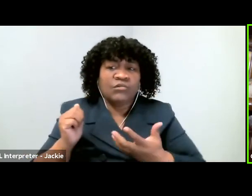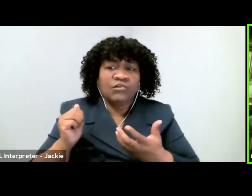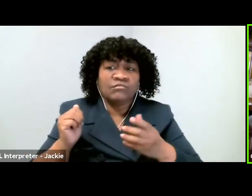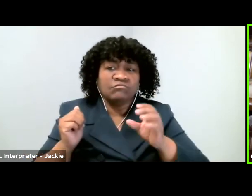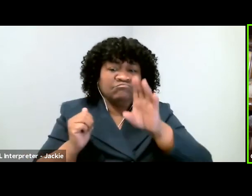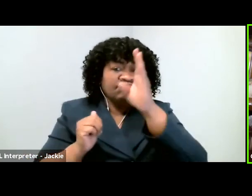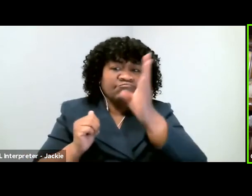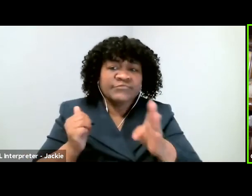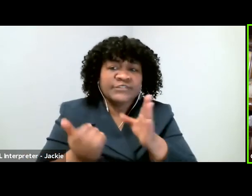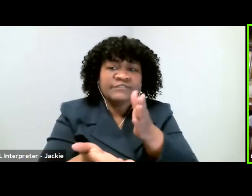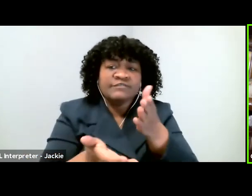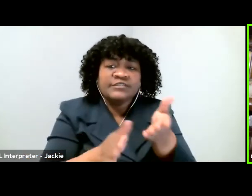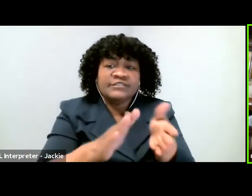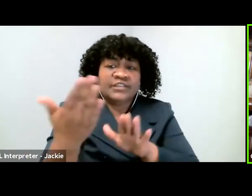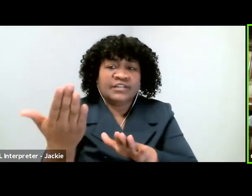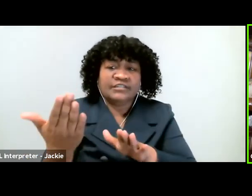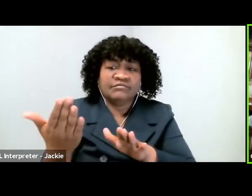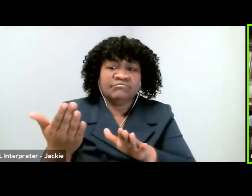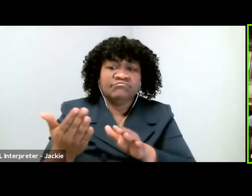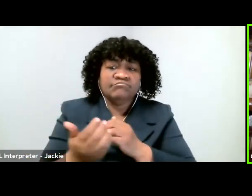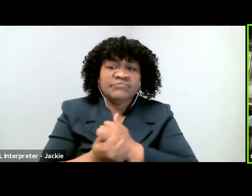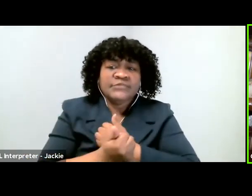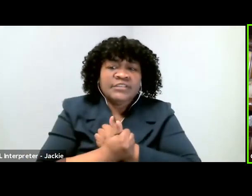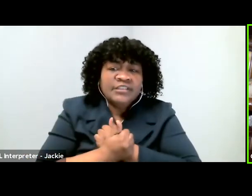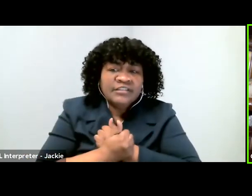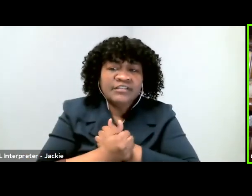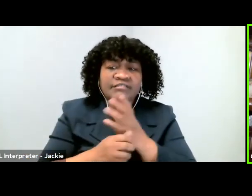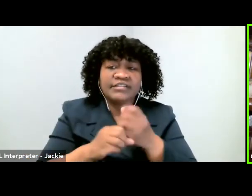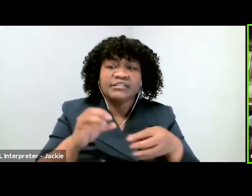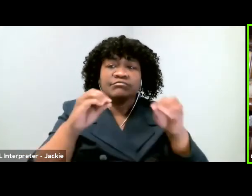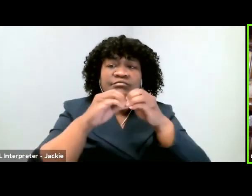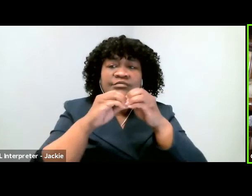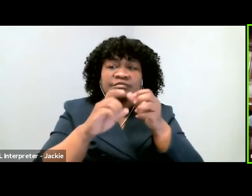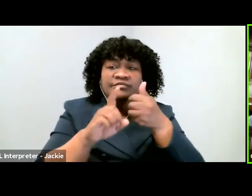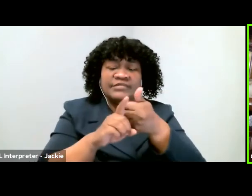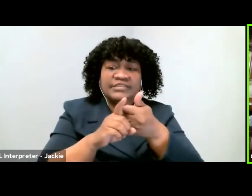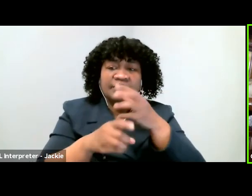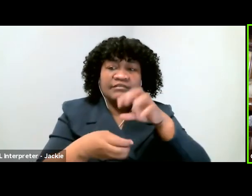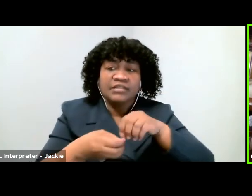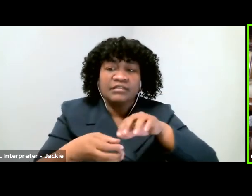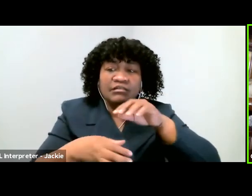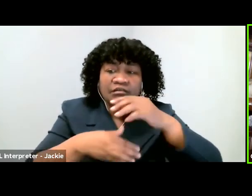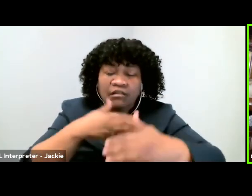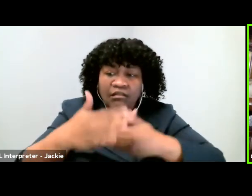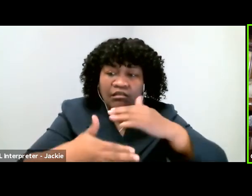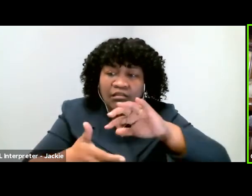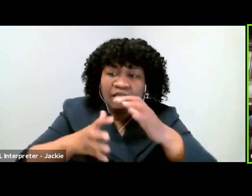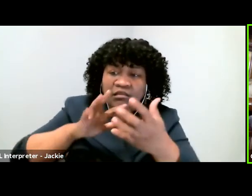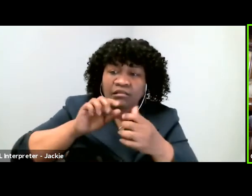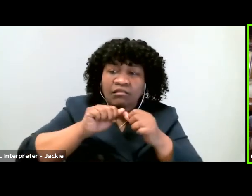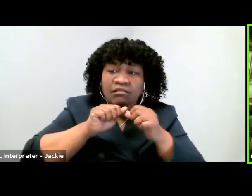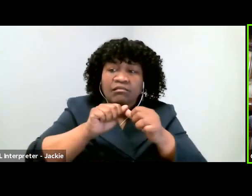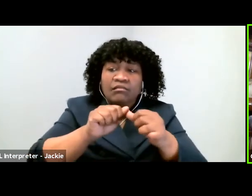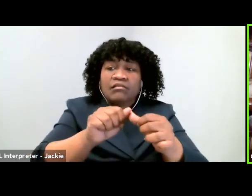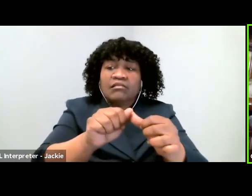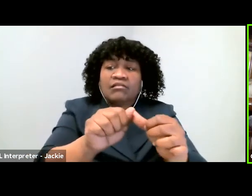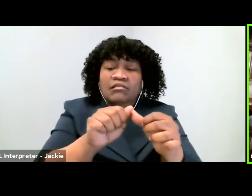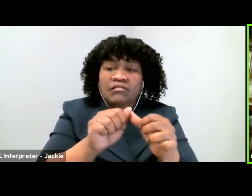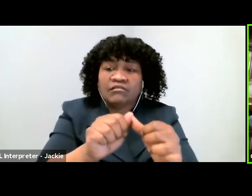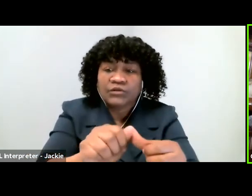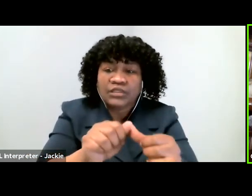poem, never die. Love gets beyond itself, even in diffusion, in